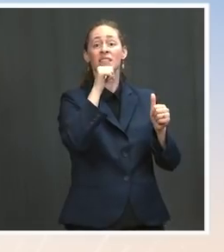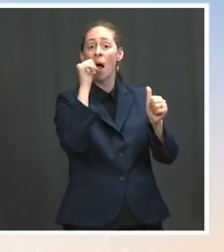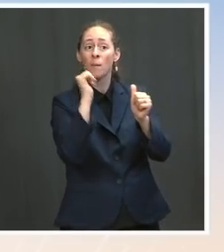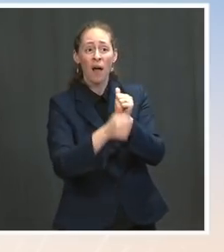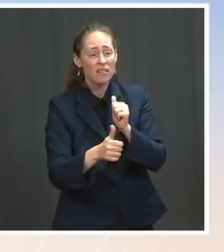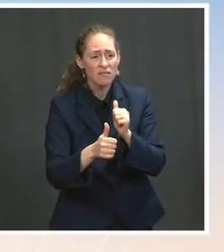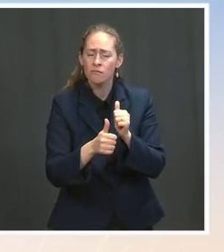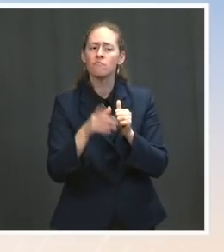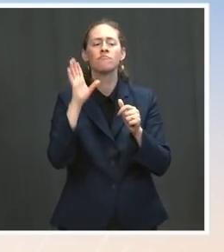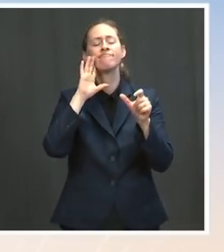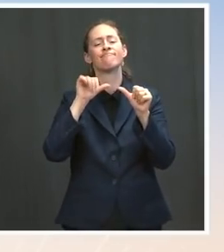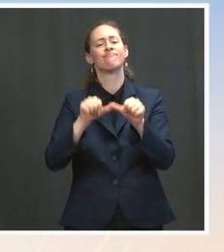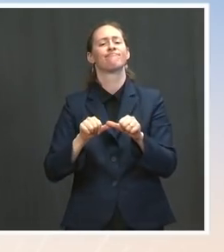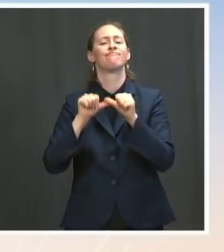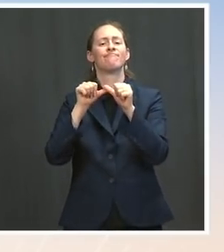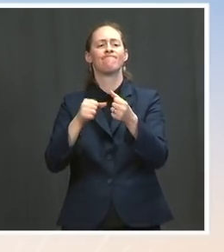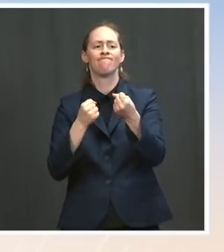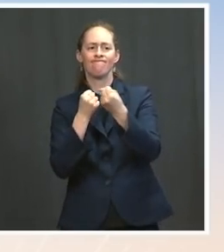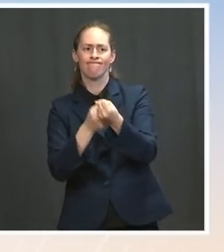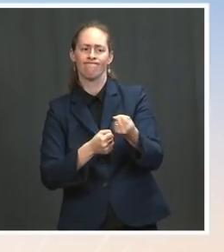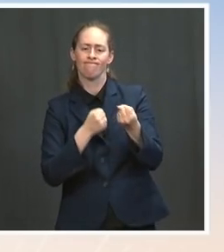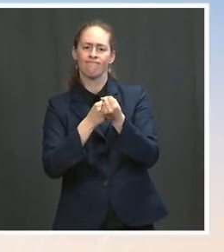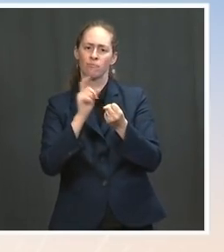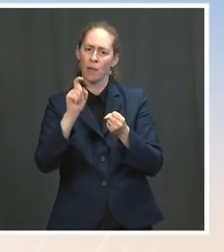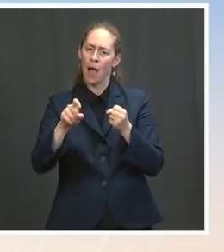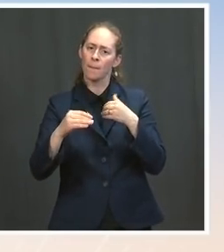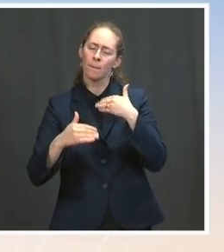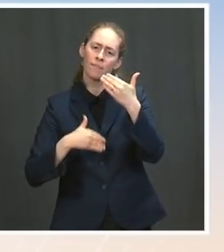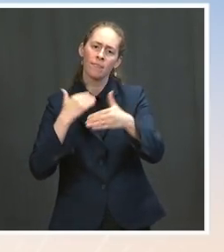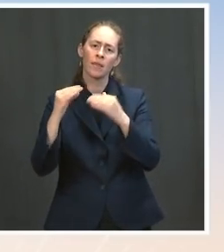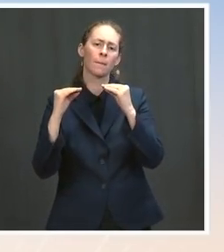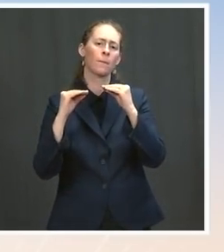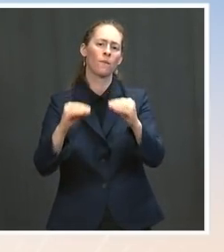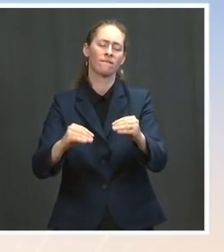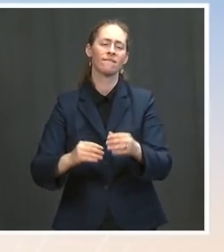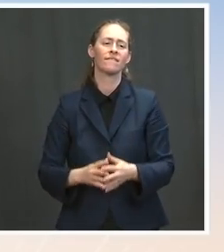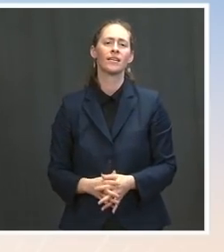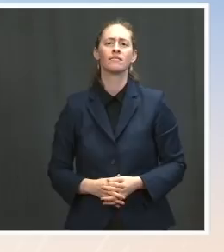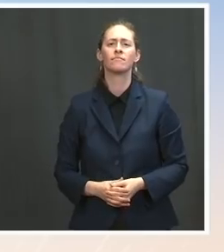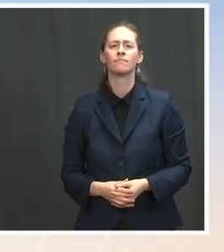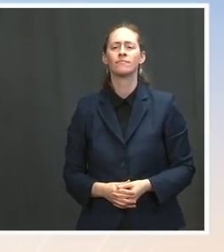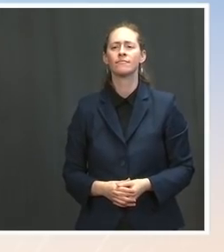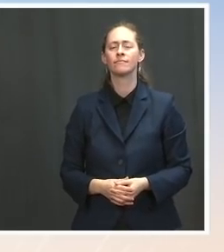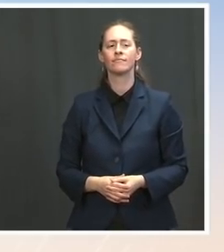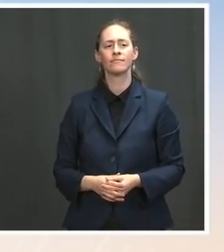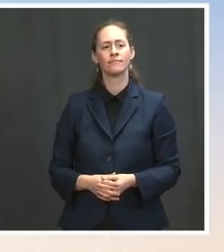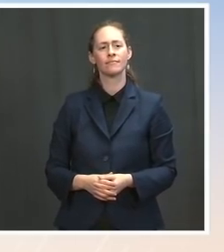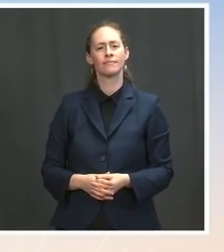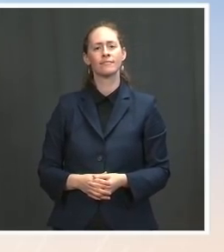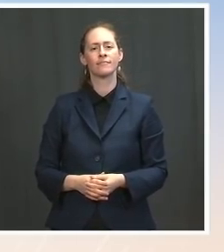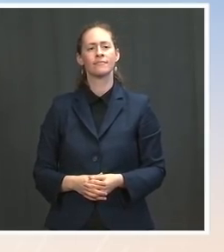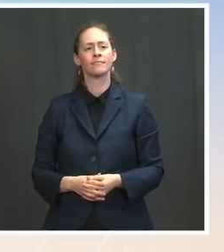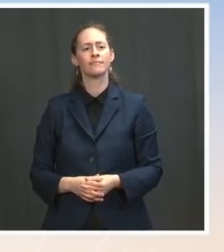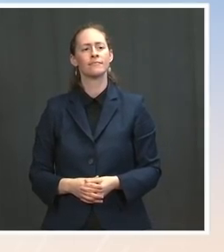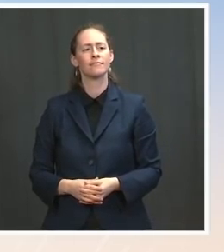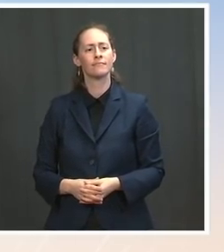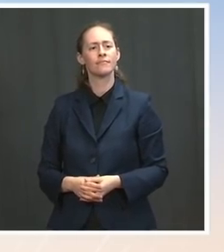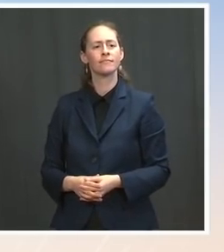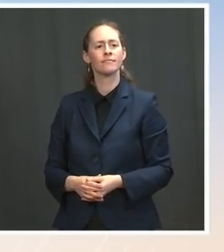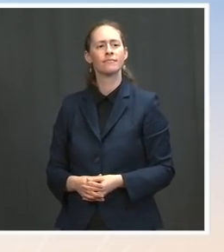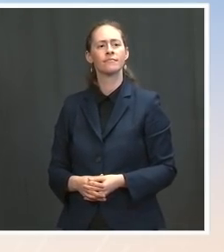advocate for both moving forward. Go ahead. Yes, as the president prepared for the summit with leaders of the